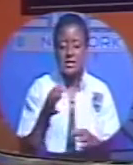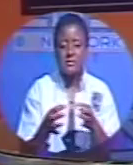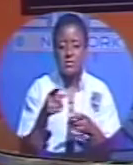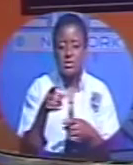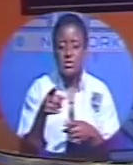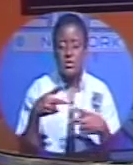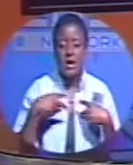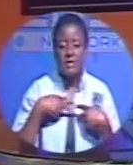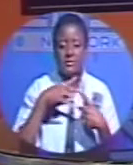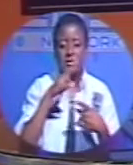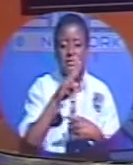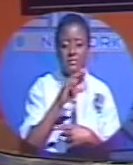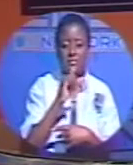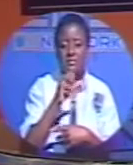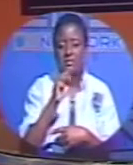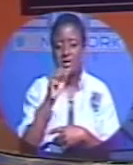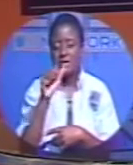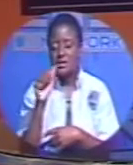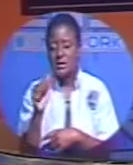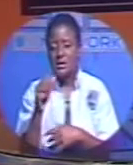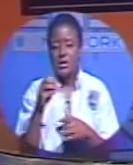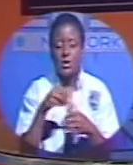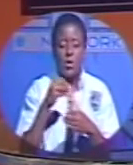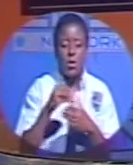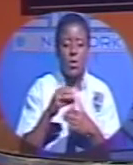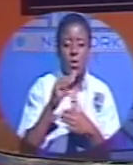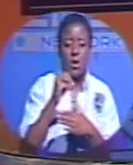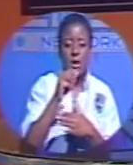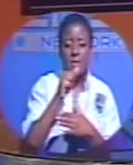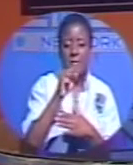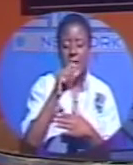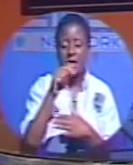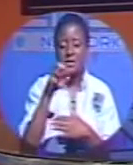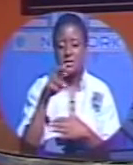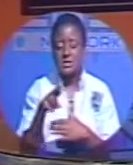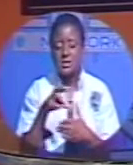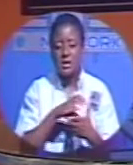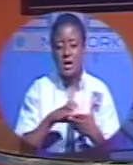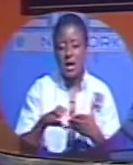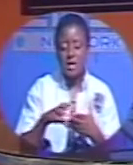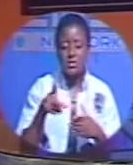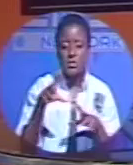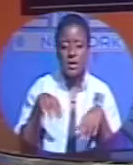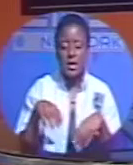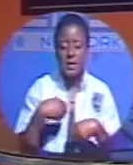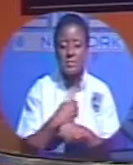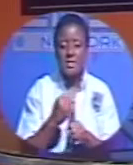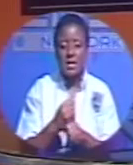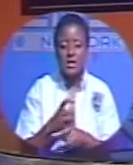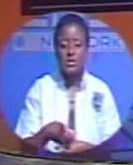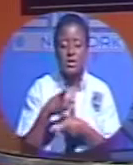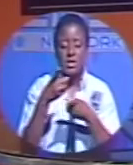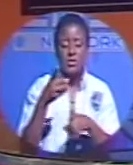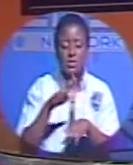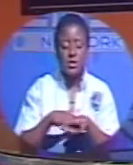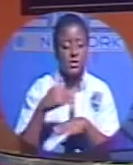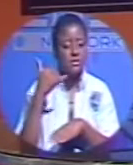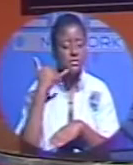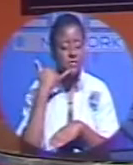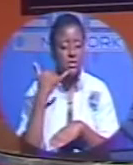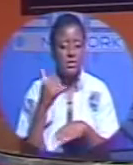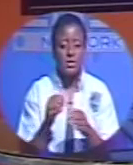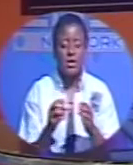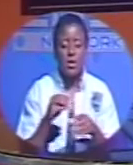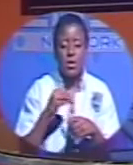have a Visa branded or MasterCard branded card, you can make donations over the phone as well. All you have to do is call the Bank of the Bahamas at their call center